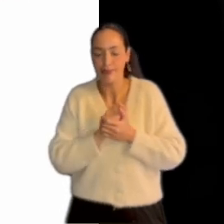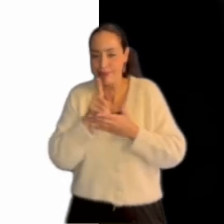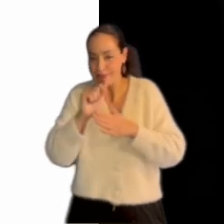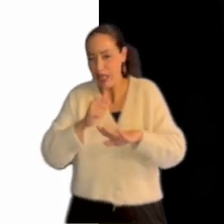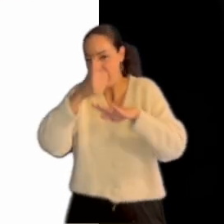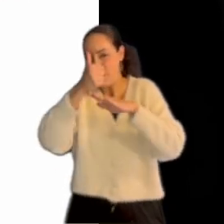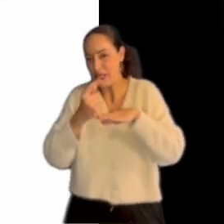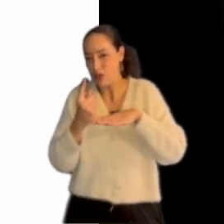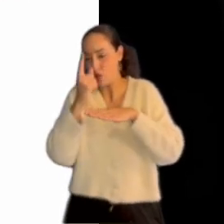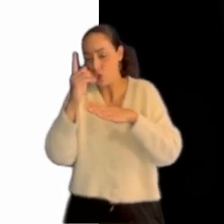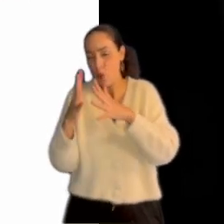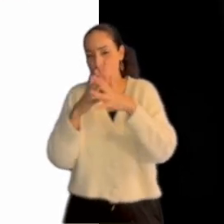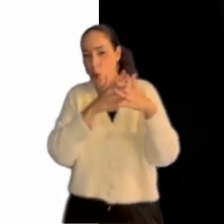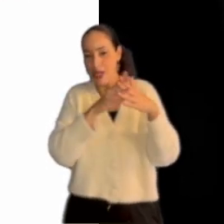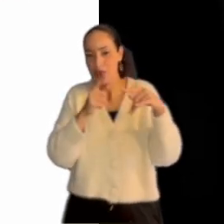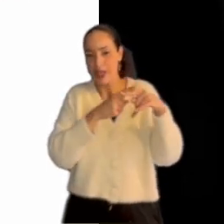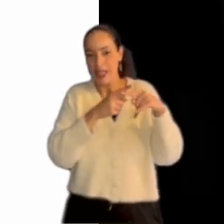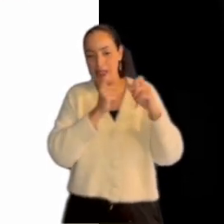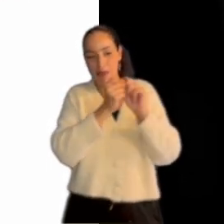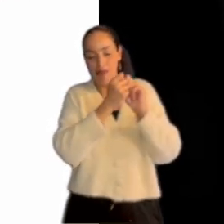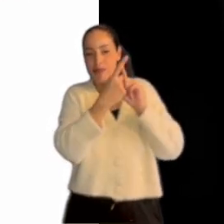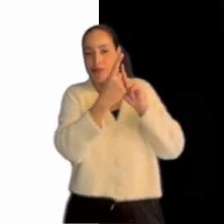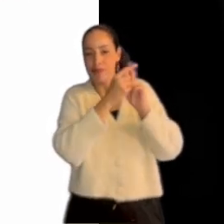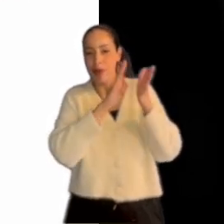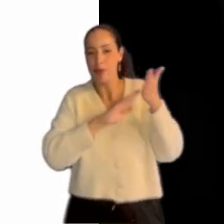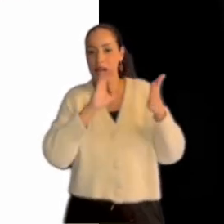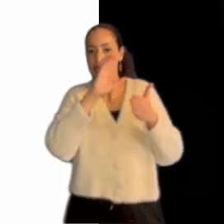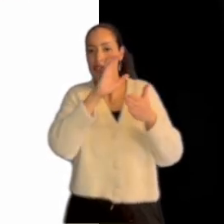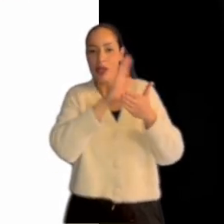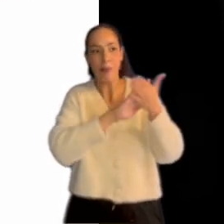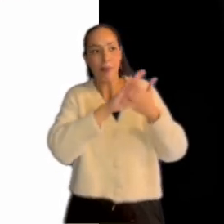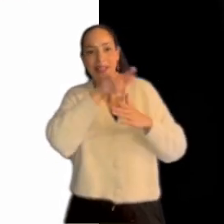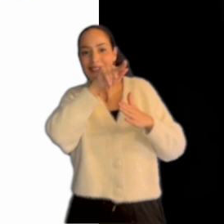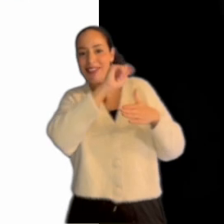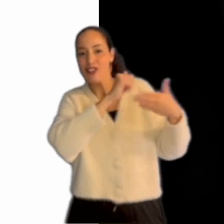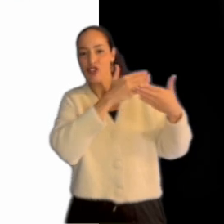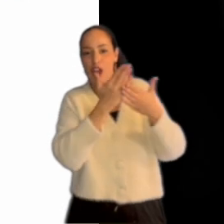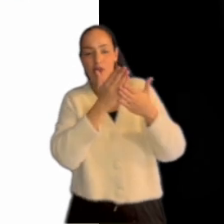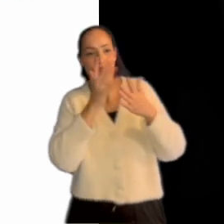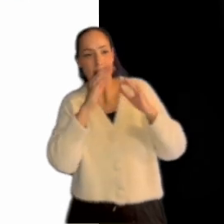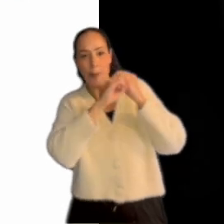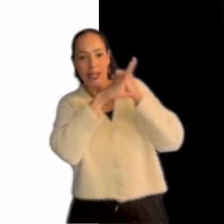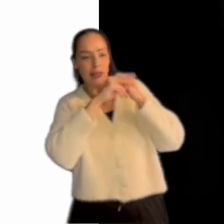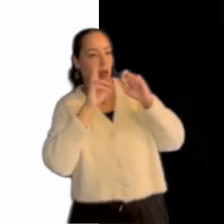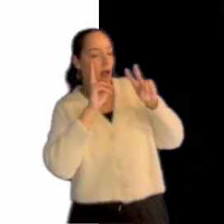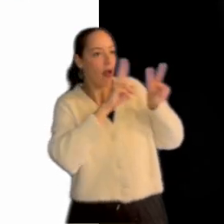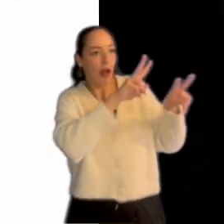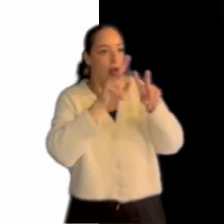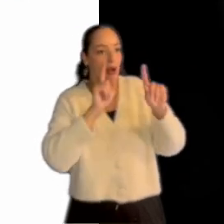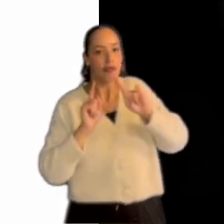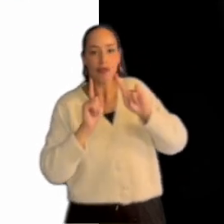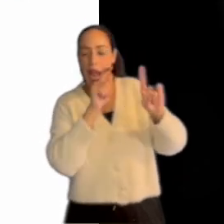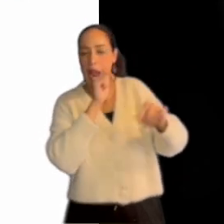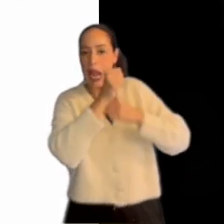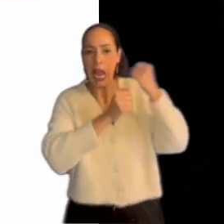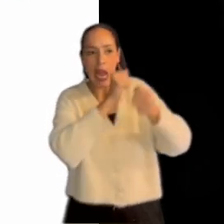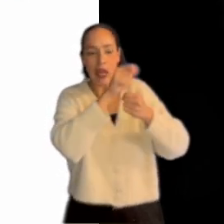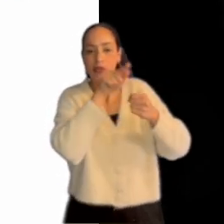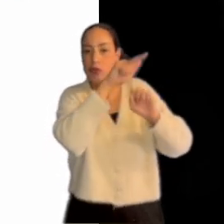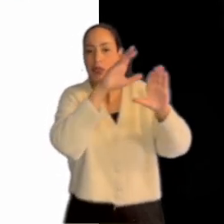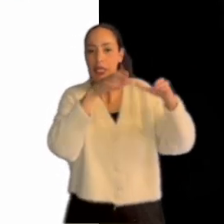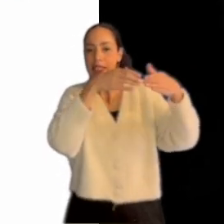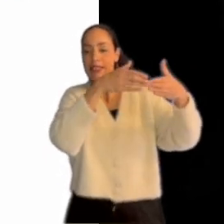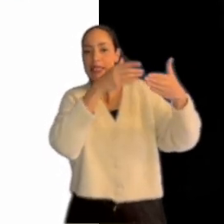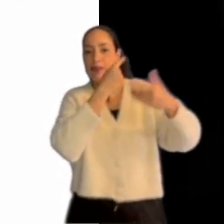followed the attack. Very quickly, the team were inundated with calls from concerned parents, frightened children, anxious teenagers, and